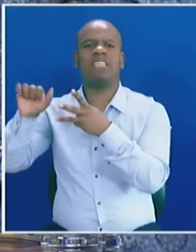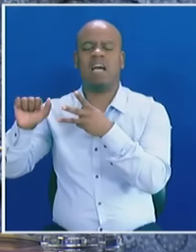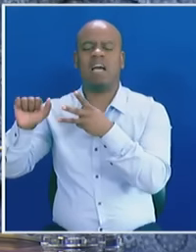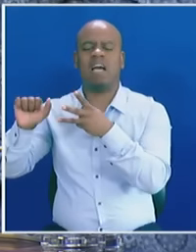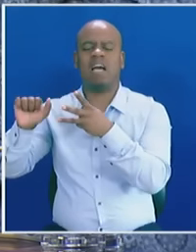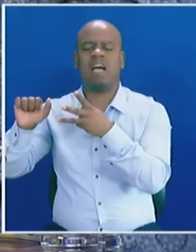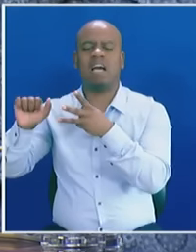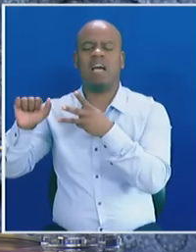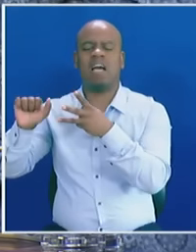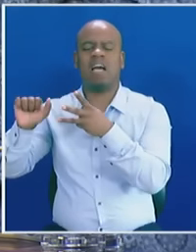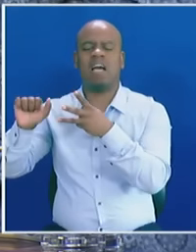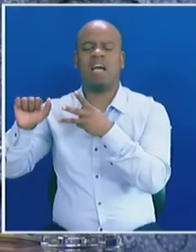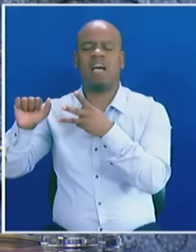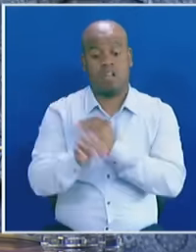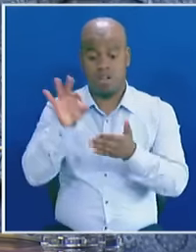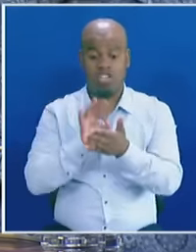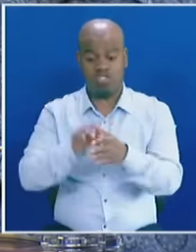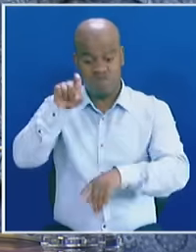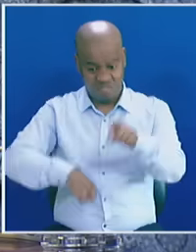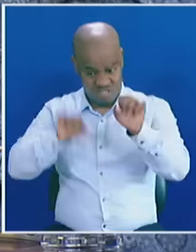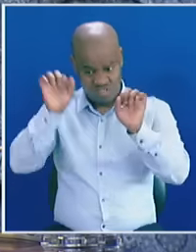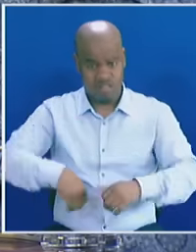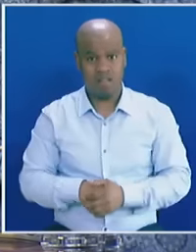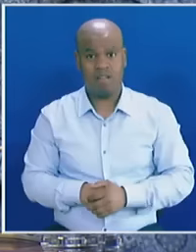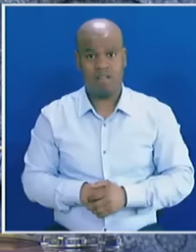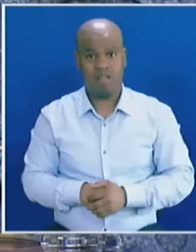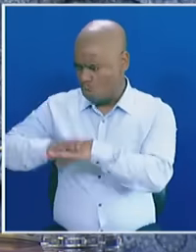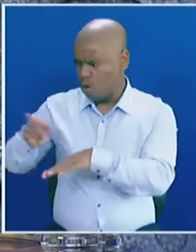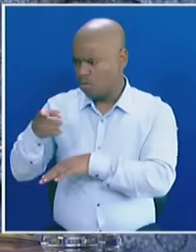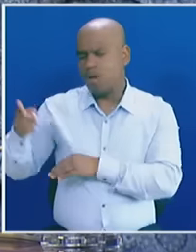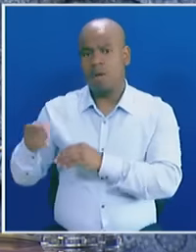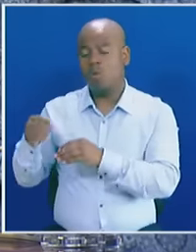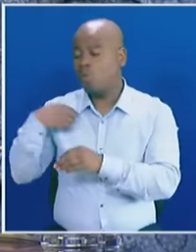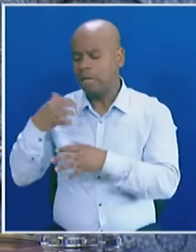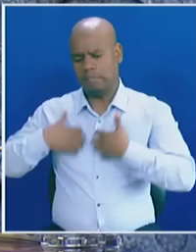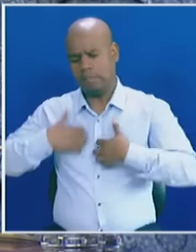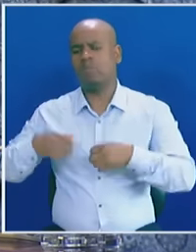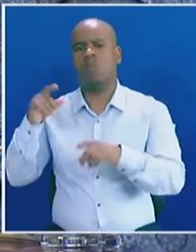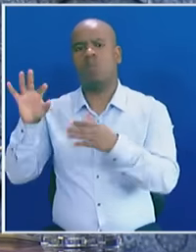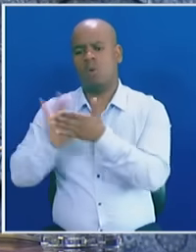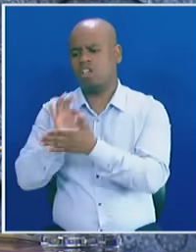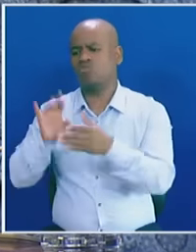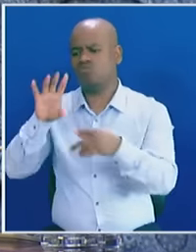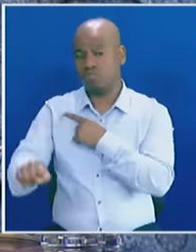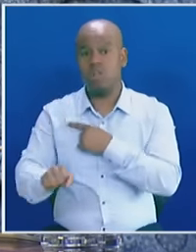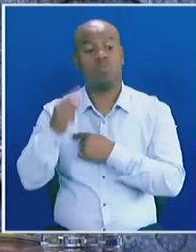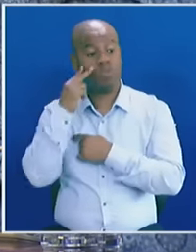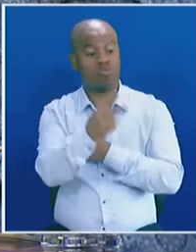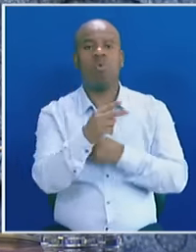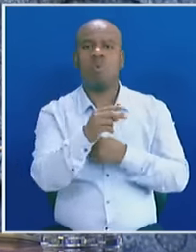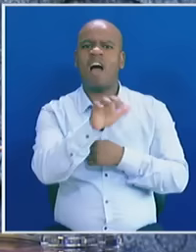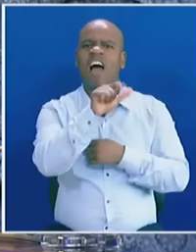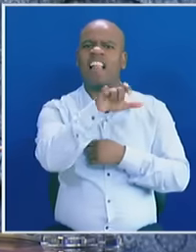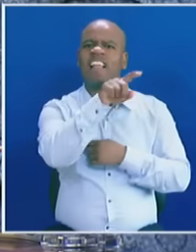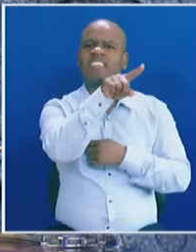the ANC to win elections at all costs. We have seen what they can do in Alexandra, in